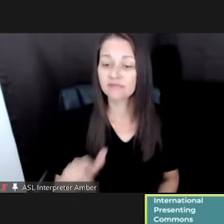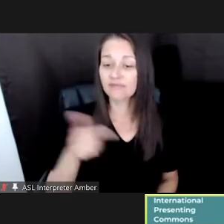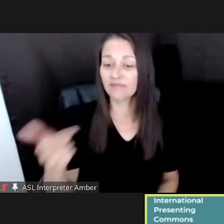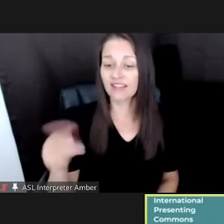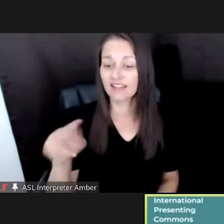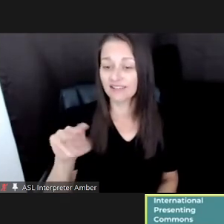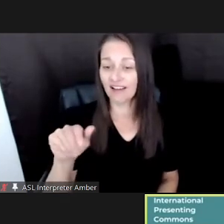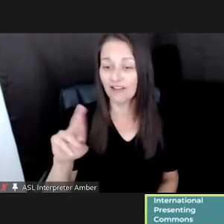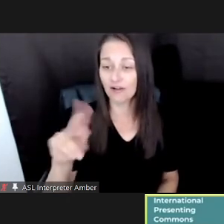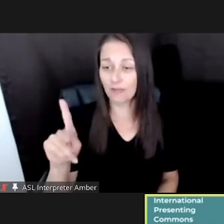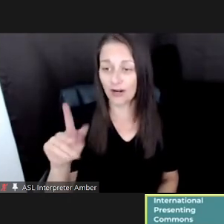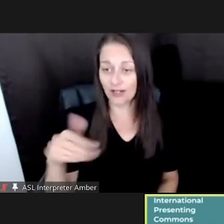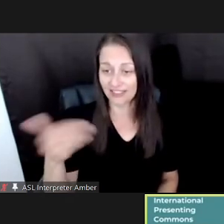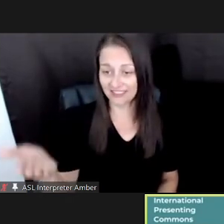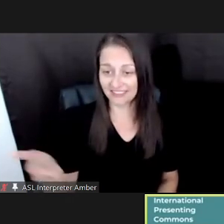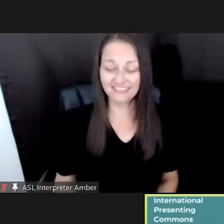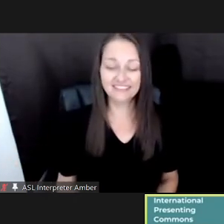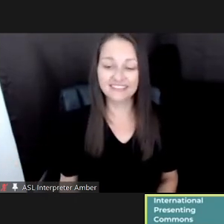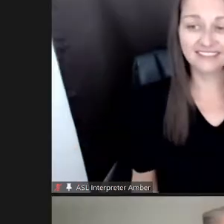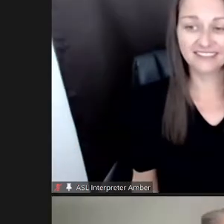Russell?